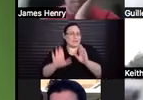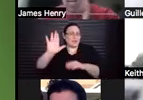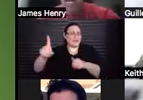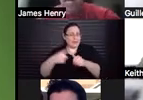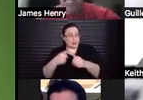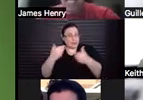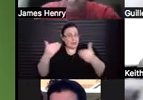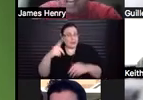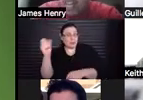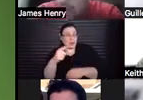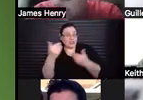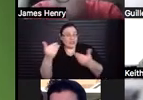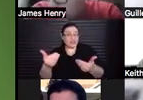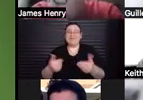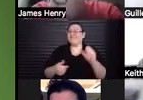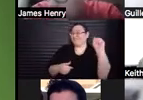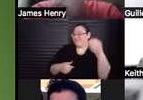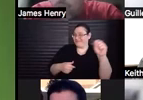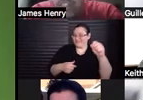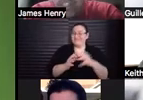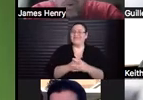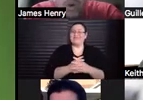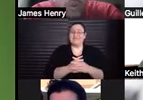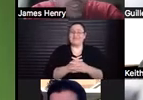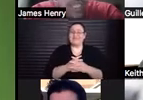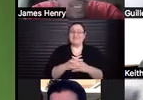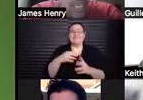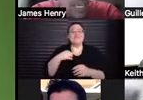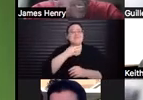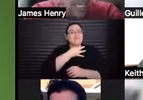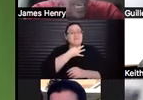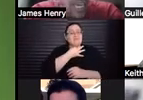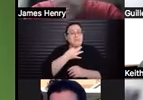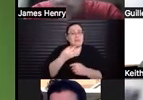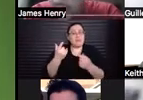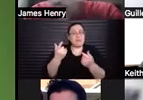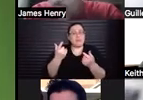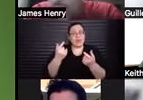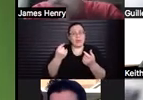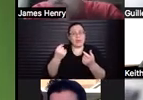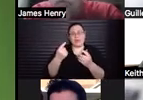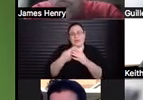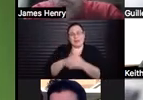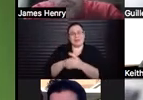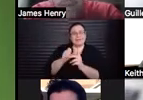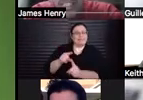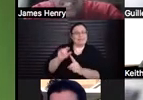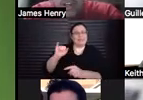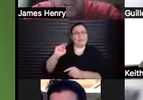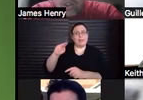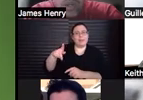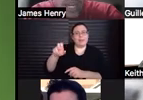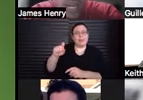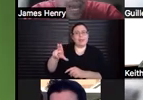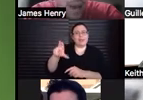question? Yes. I kind of wanted to know what was the impetus, if you will, for